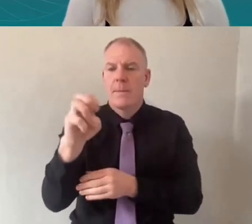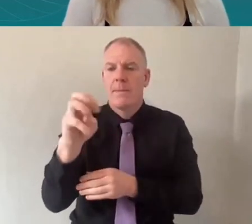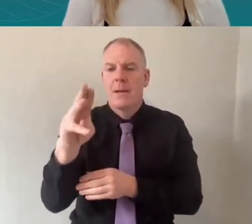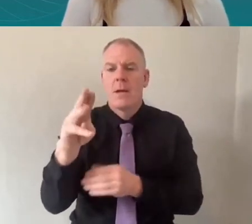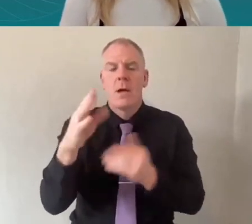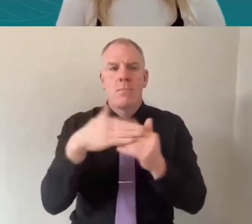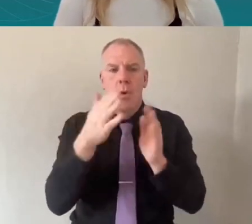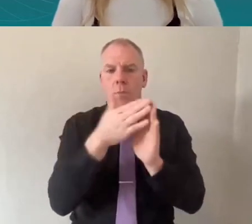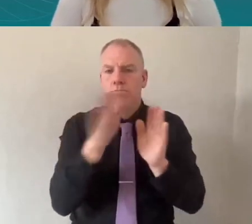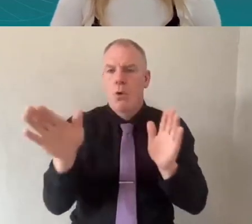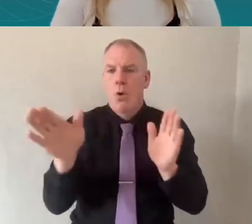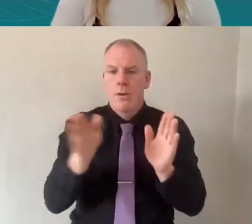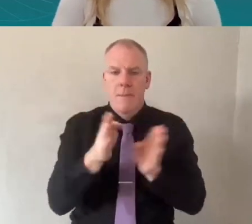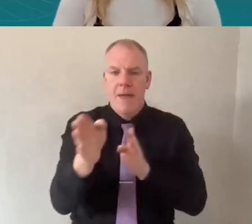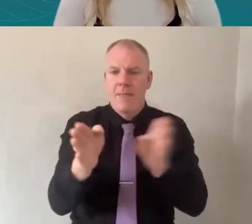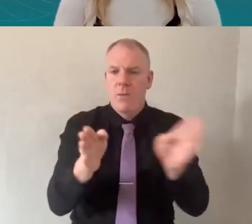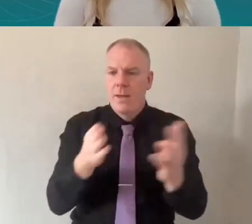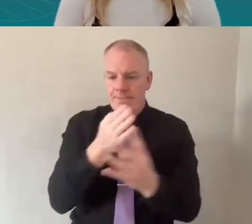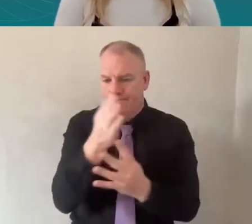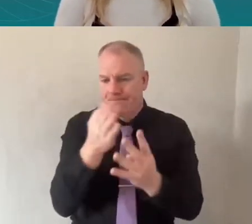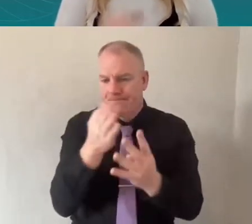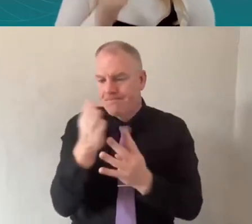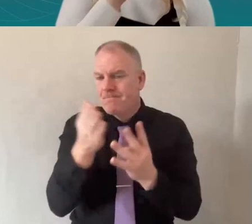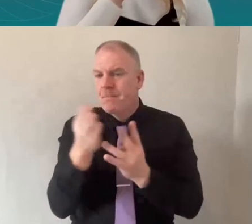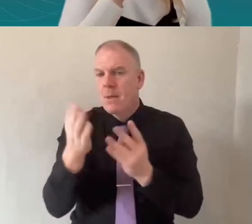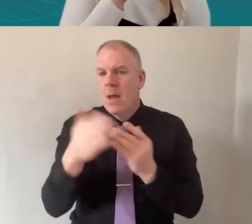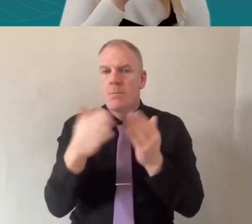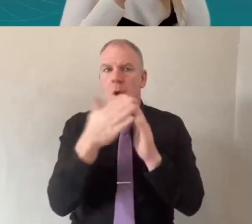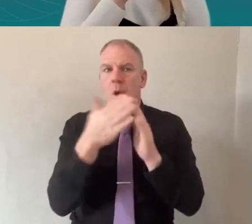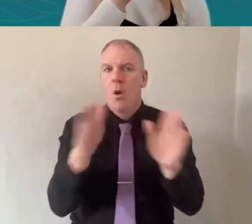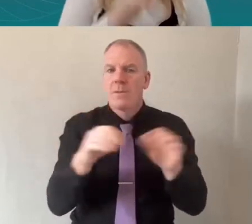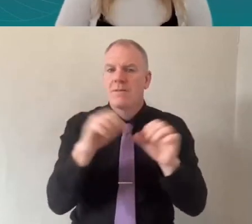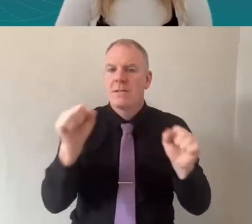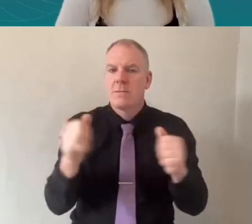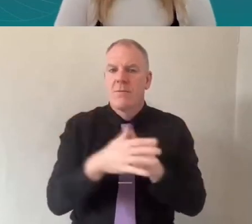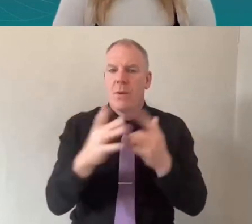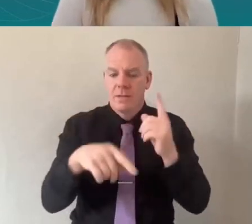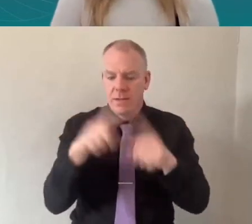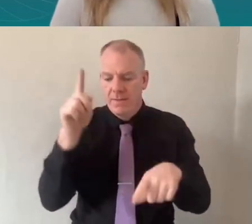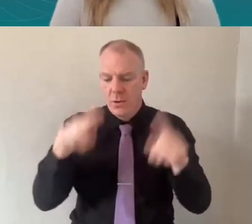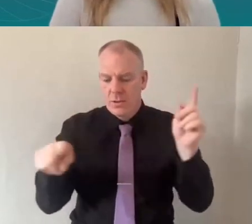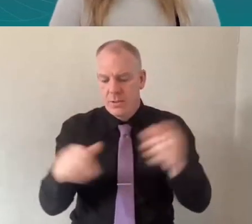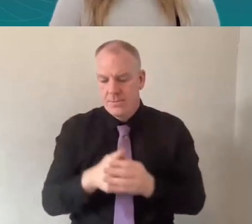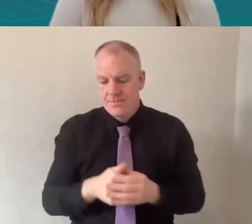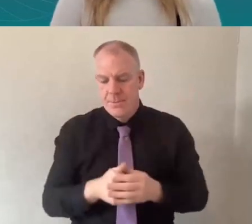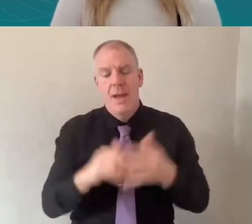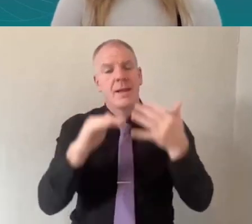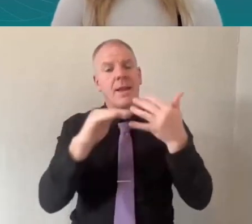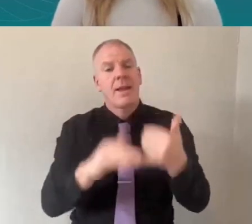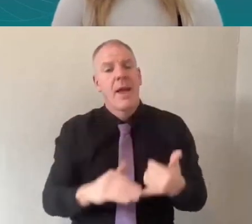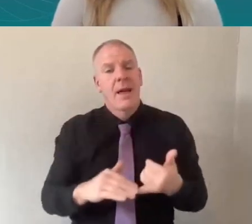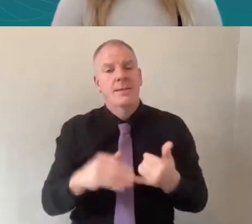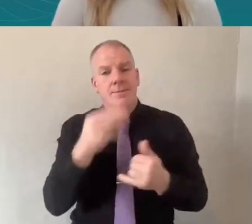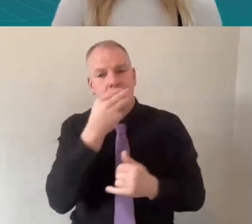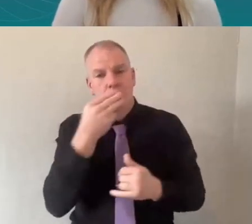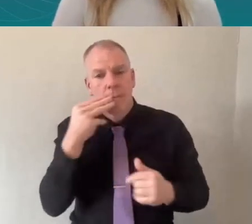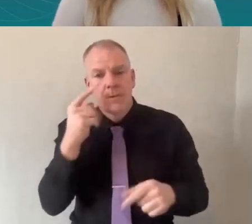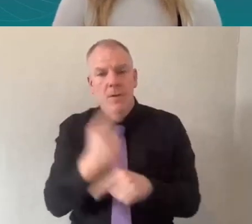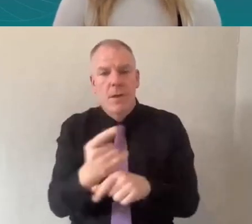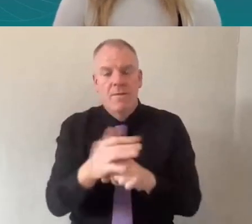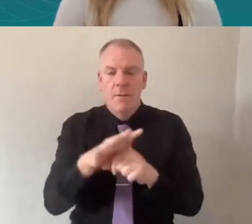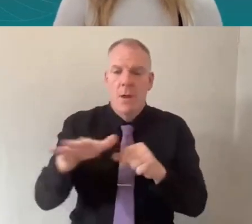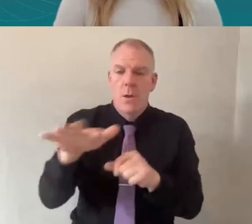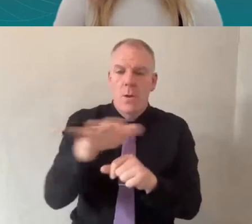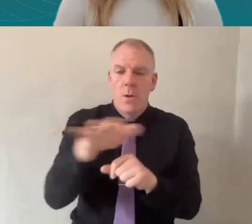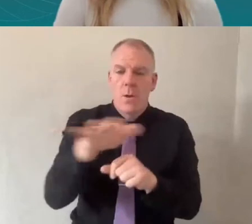transition pathways and for the opening up of the system to greater diversity. And finally, we welcome QQI's commitment to enabling local, regional and